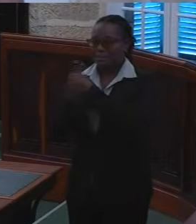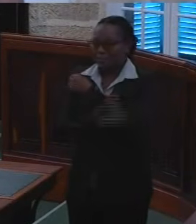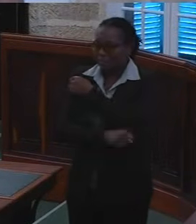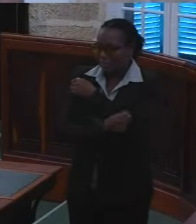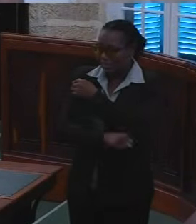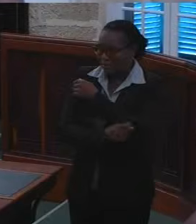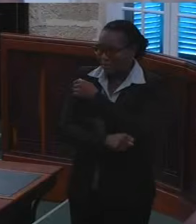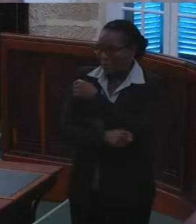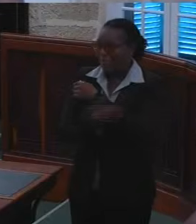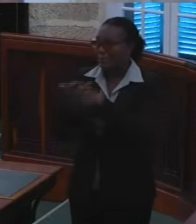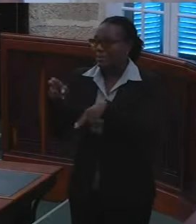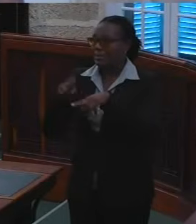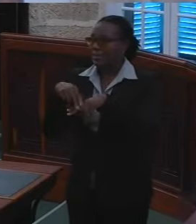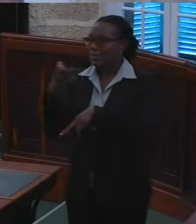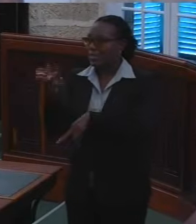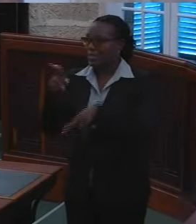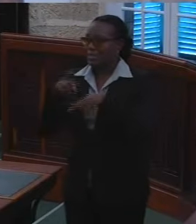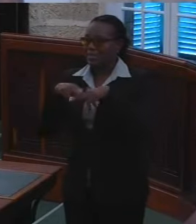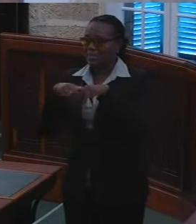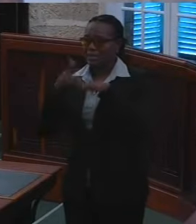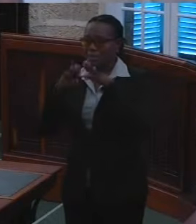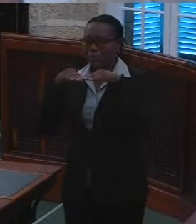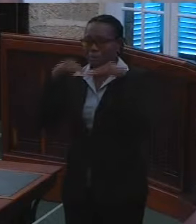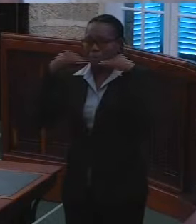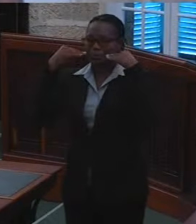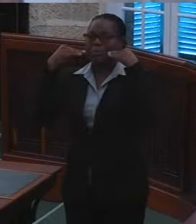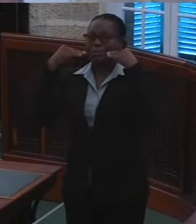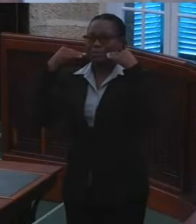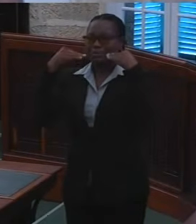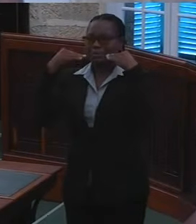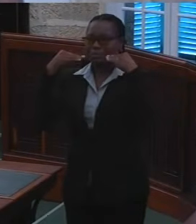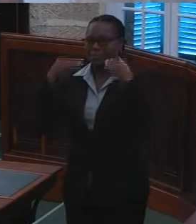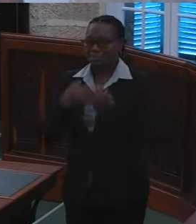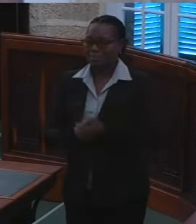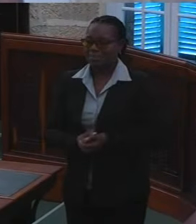who has the smile to titillate anybody's